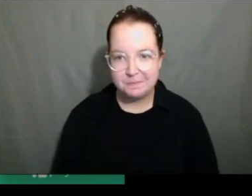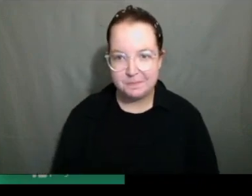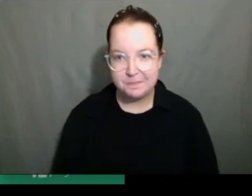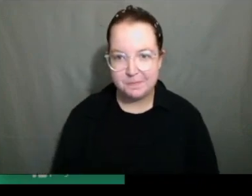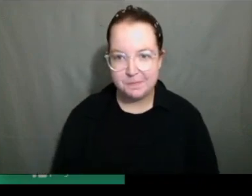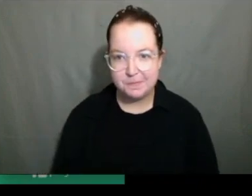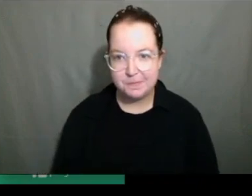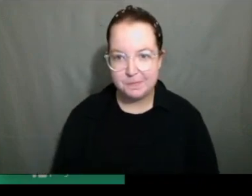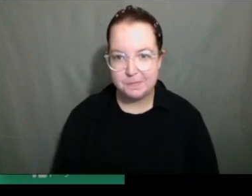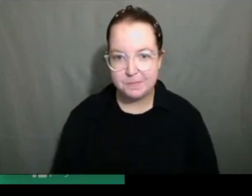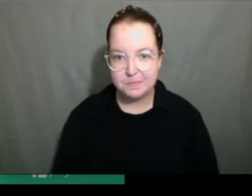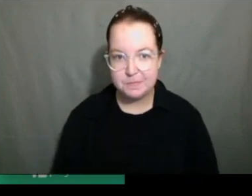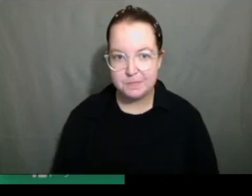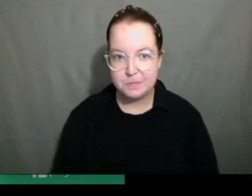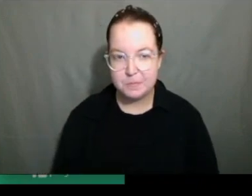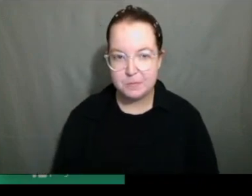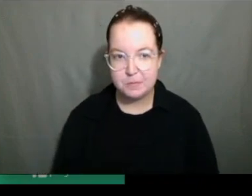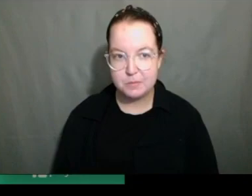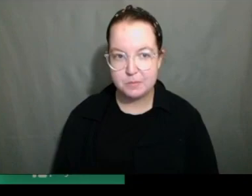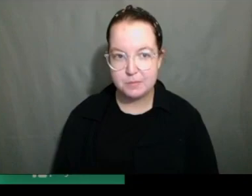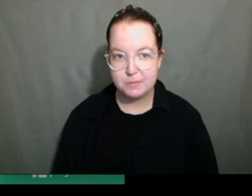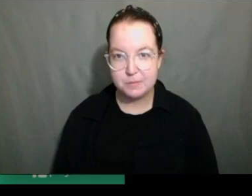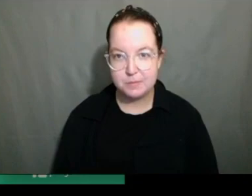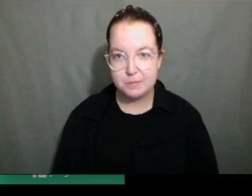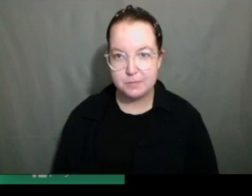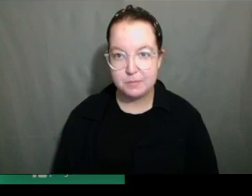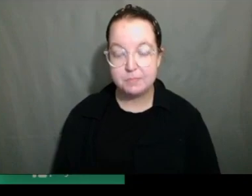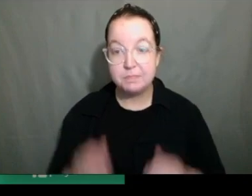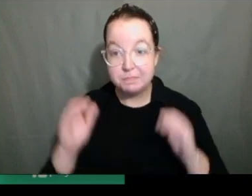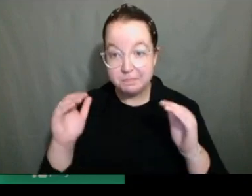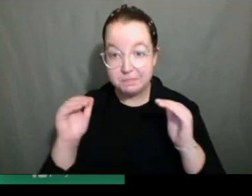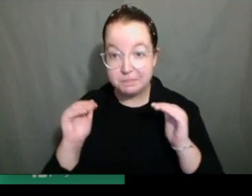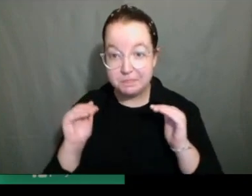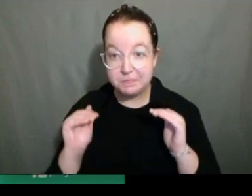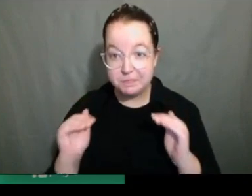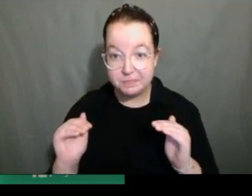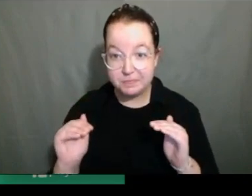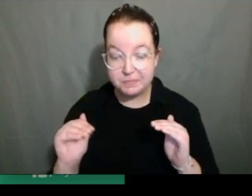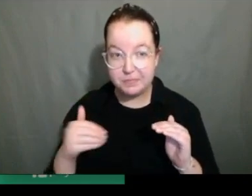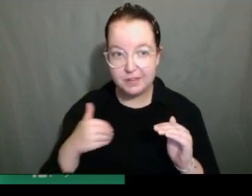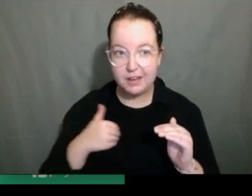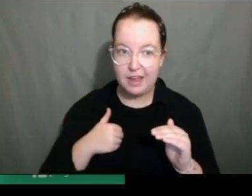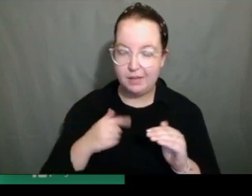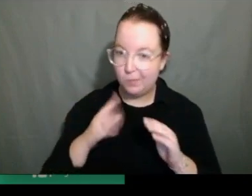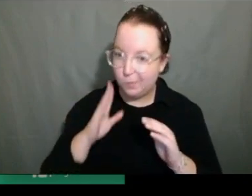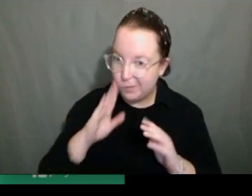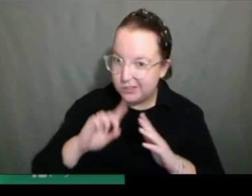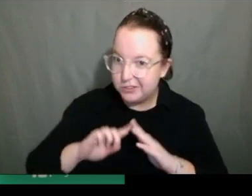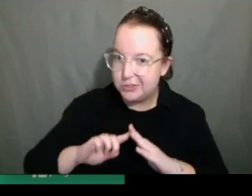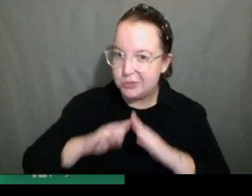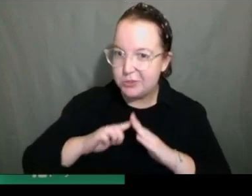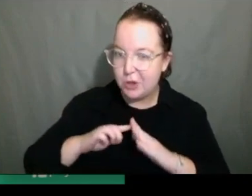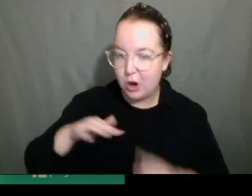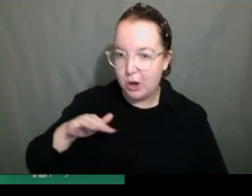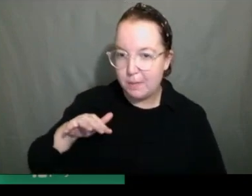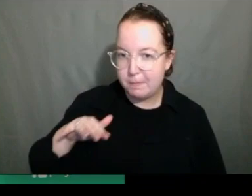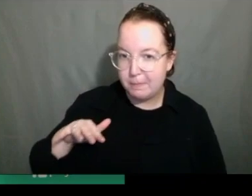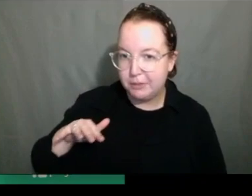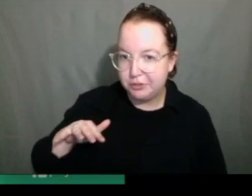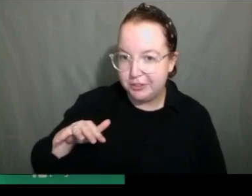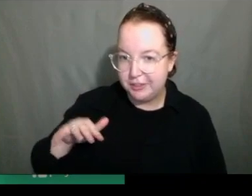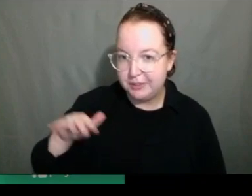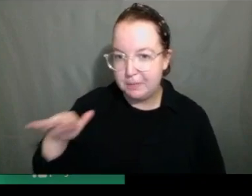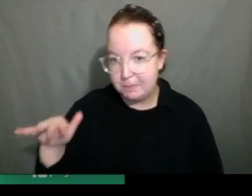right. So next date is the date that you will start clocking in and out in PayCom. That is Sunday,